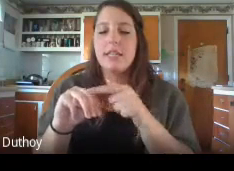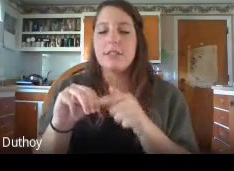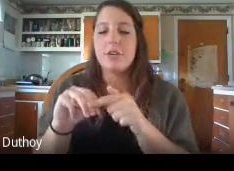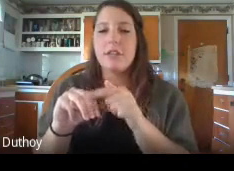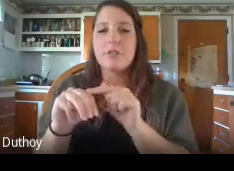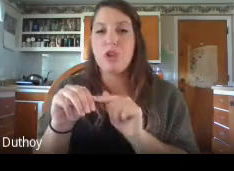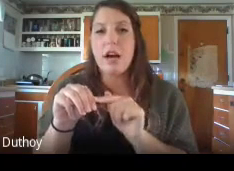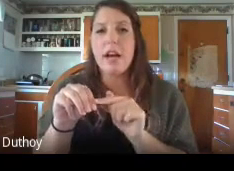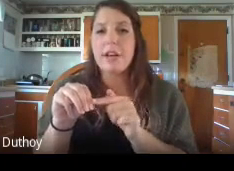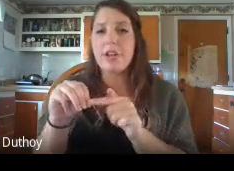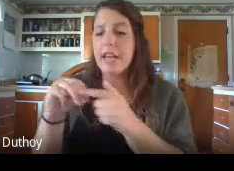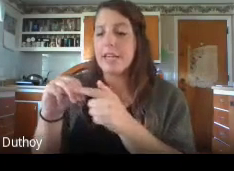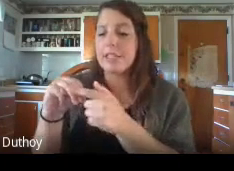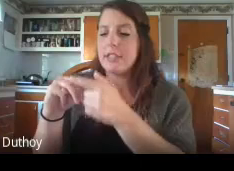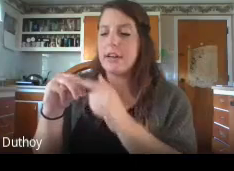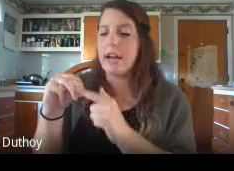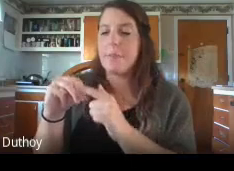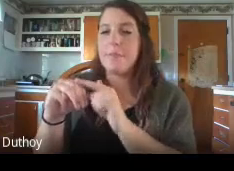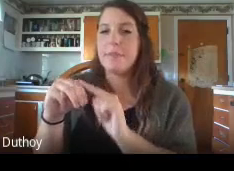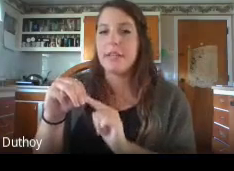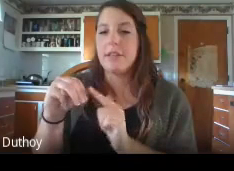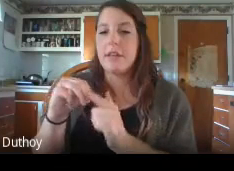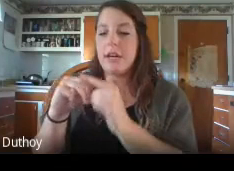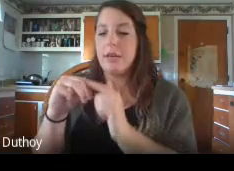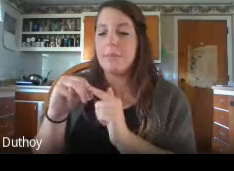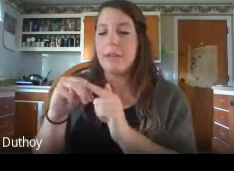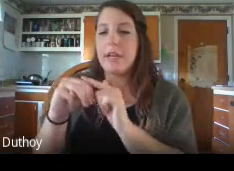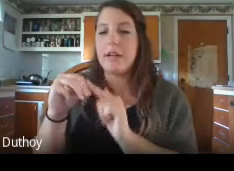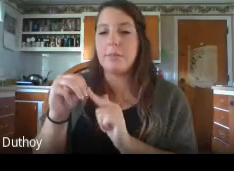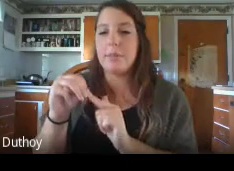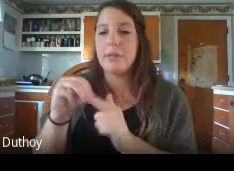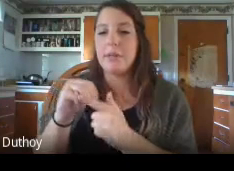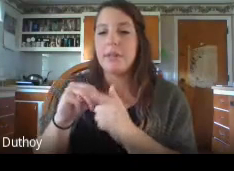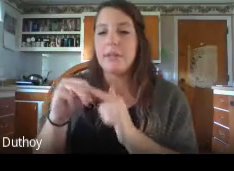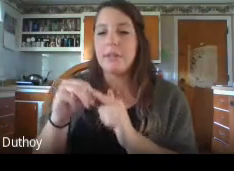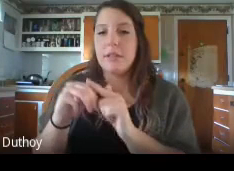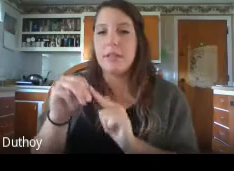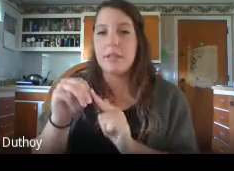fingers. So you can draw it on your hand, just the letter M. A hump and a hump.